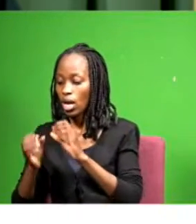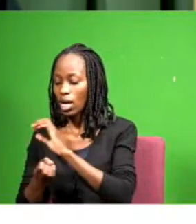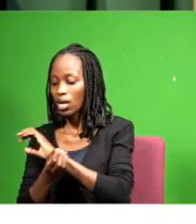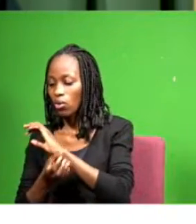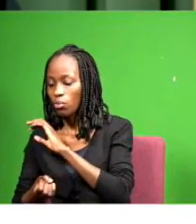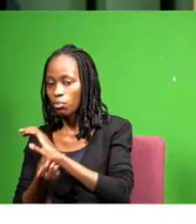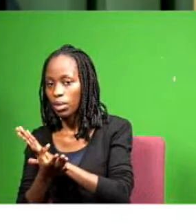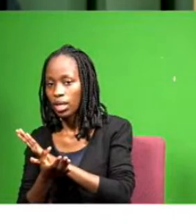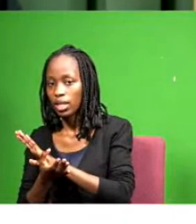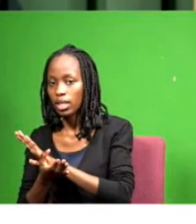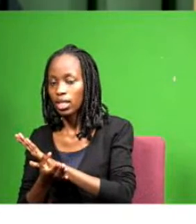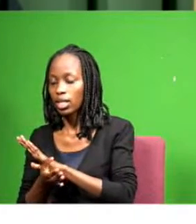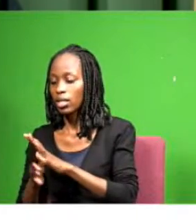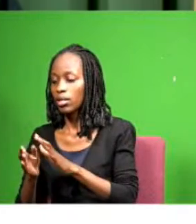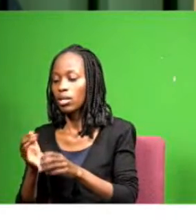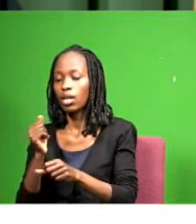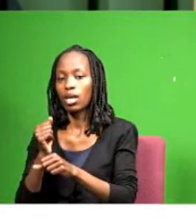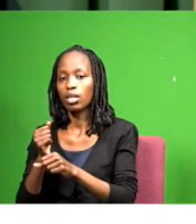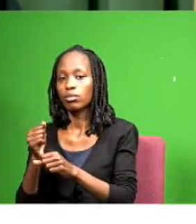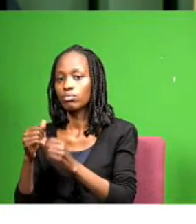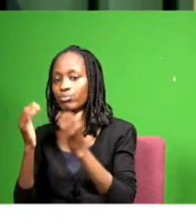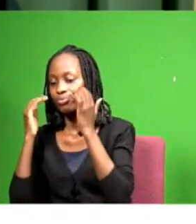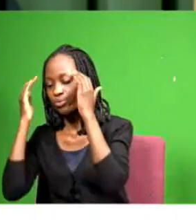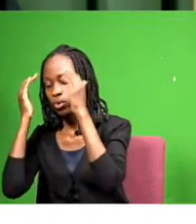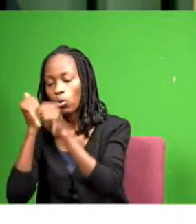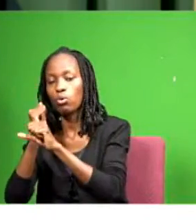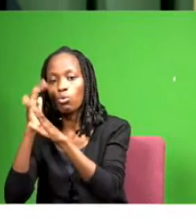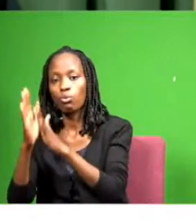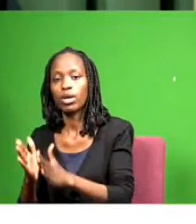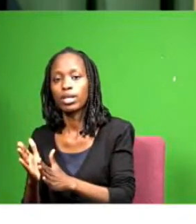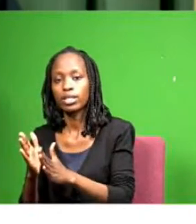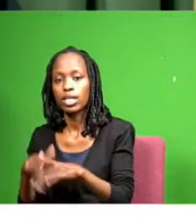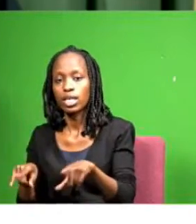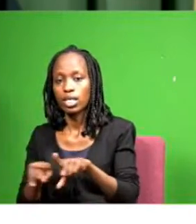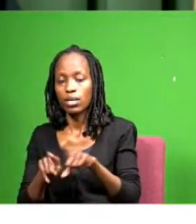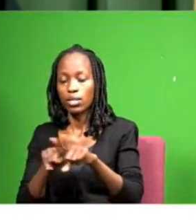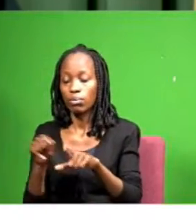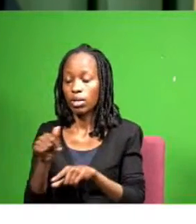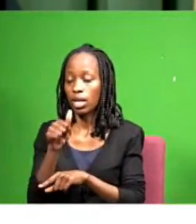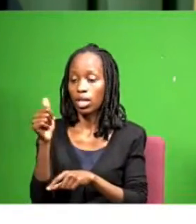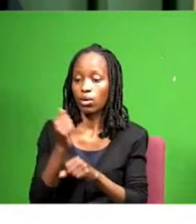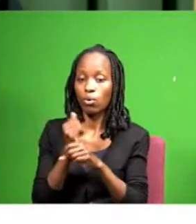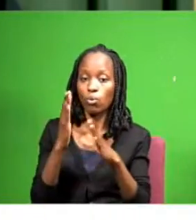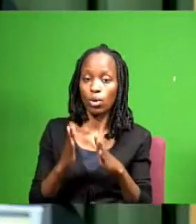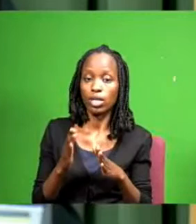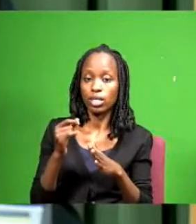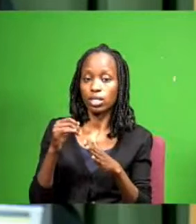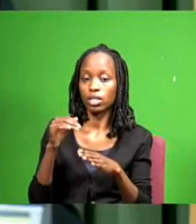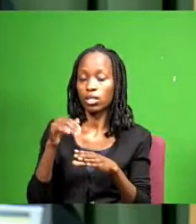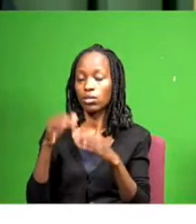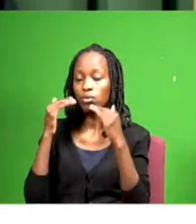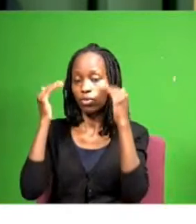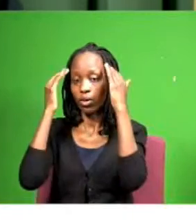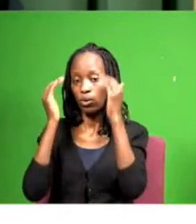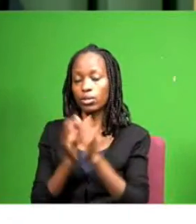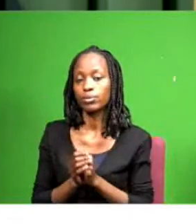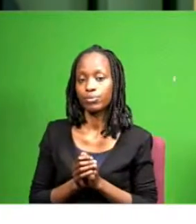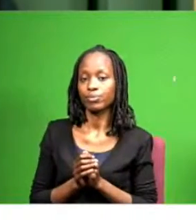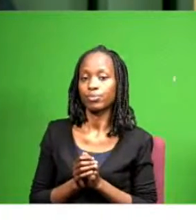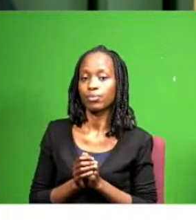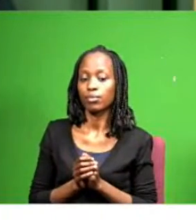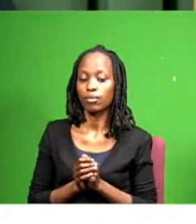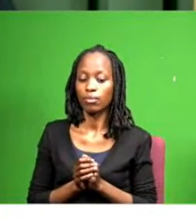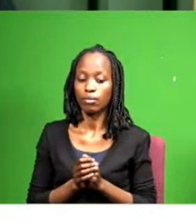judges, registrars, magistrates, and other judicial officers and other staff of the judiciary."